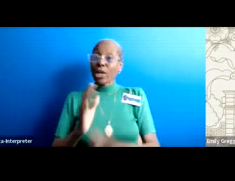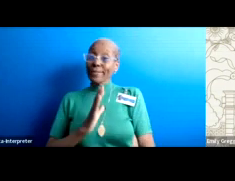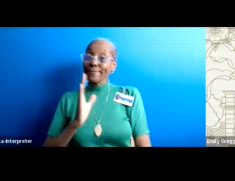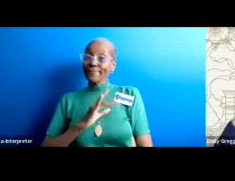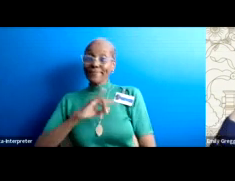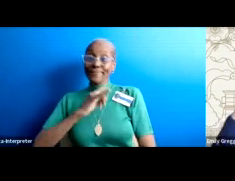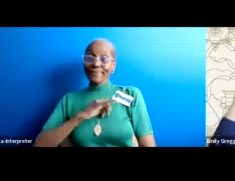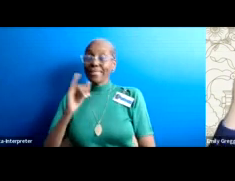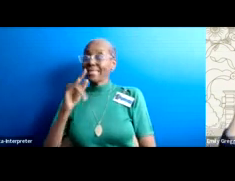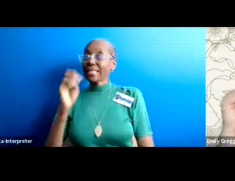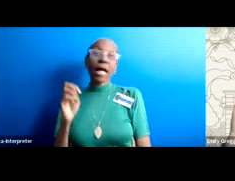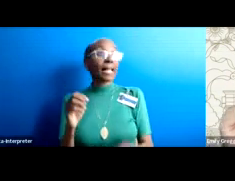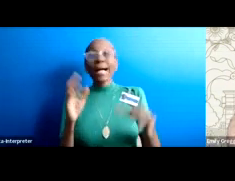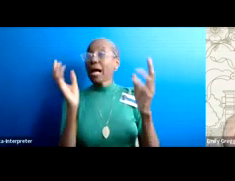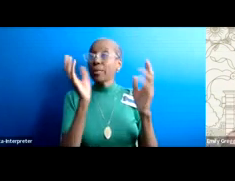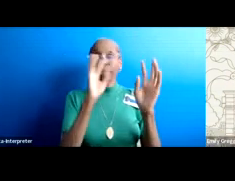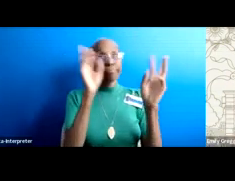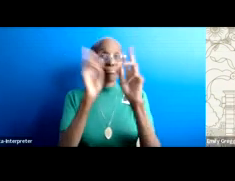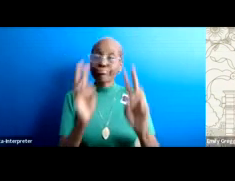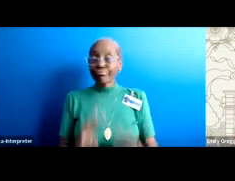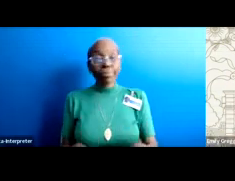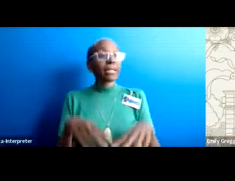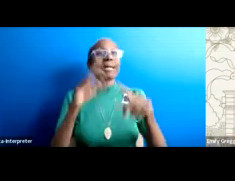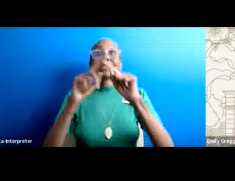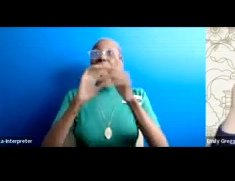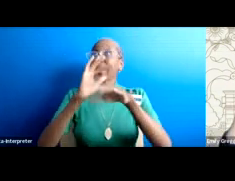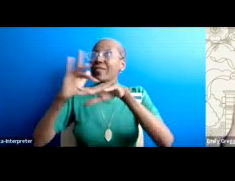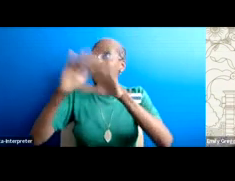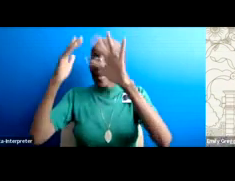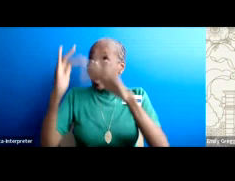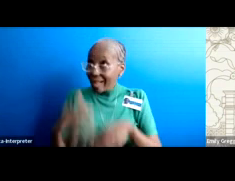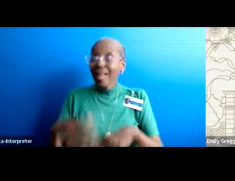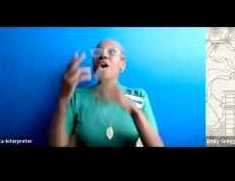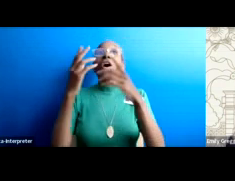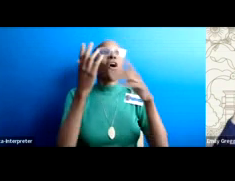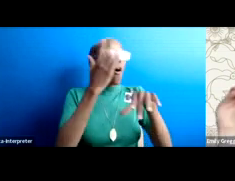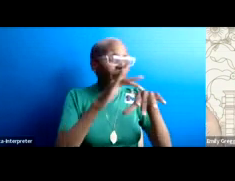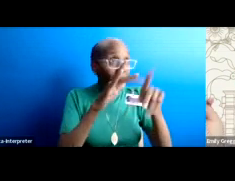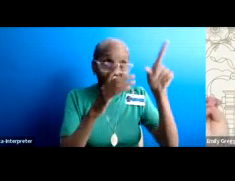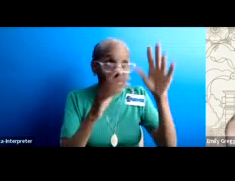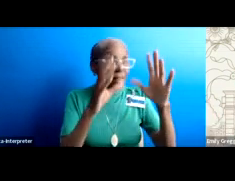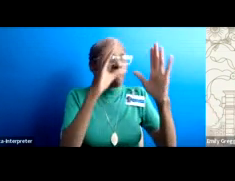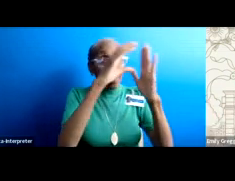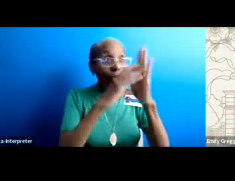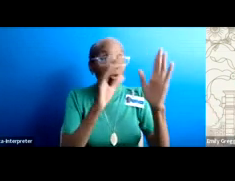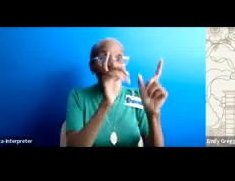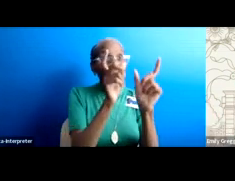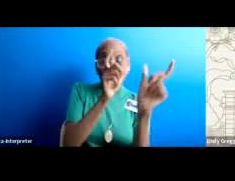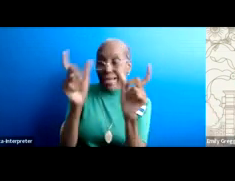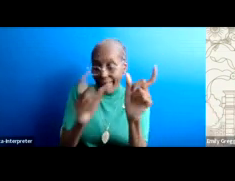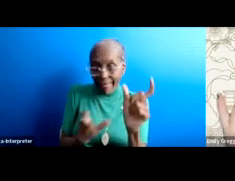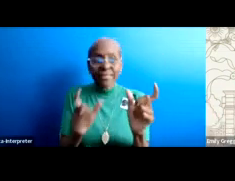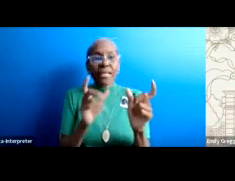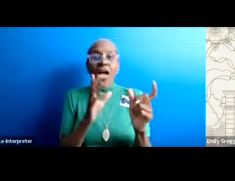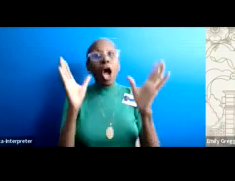styling. So I would just sort of run through the list of all the available headings, all the available, paragraph tags.